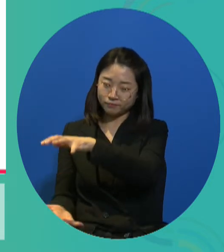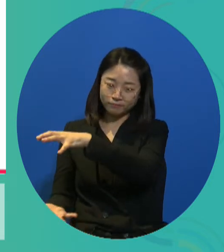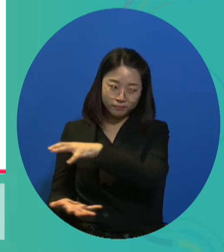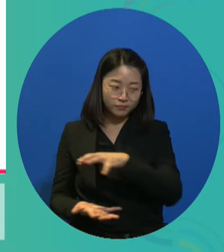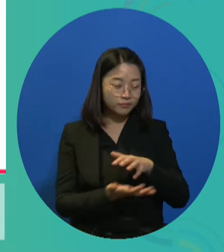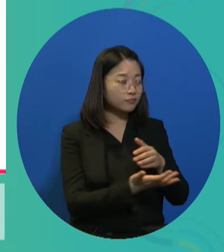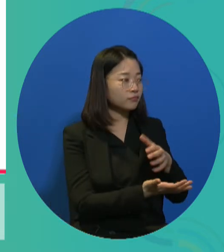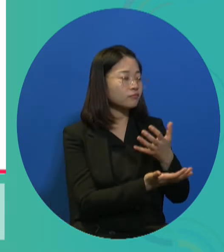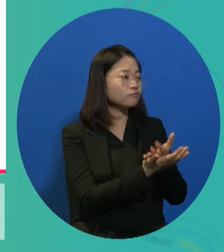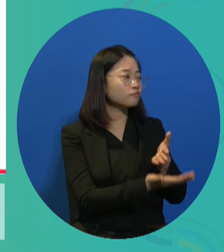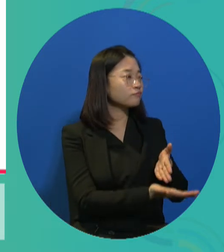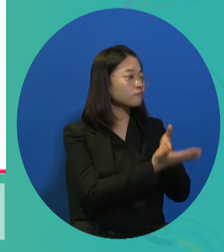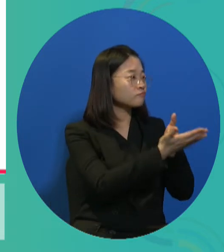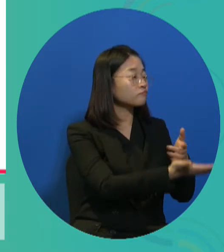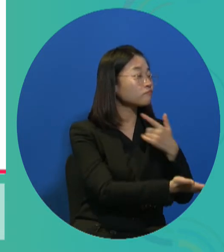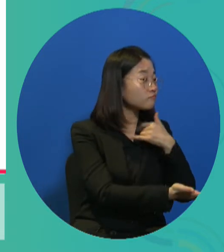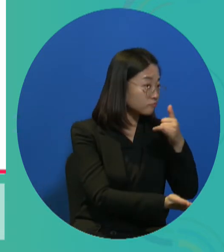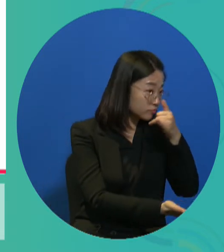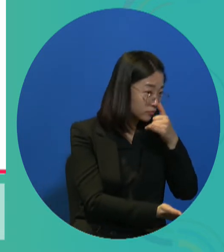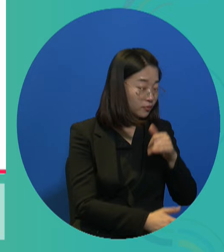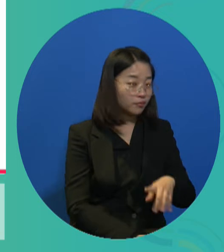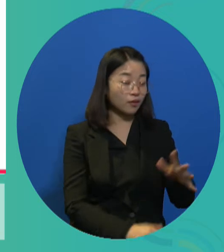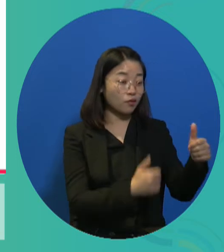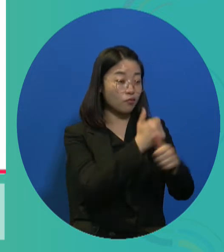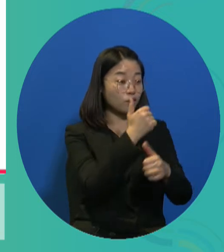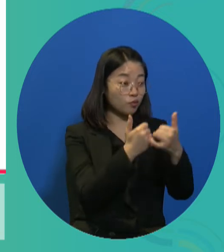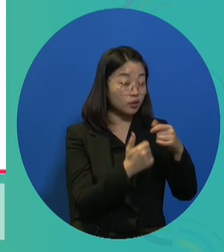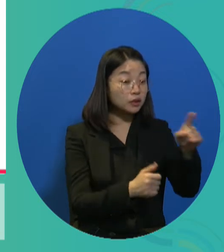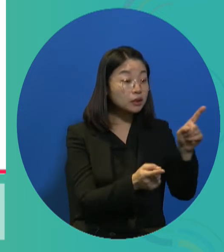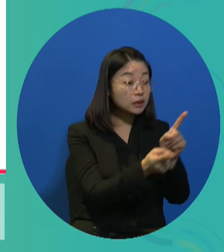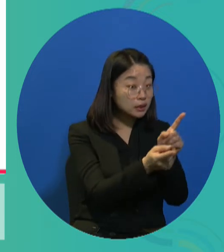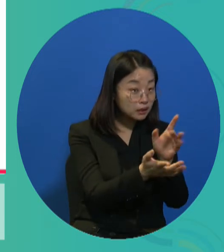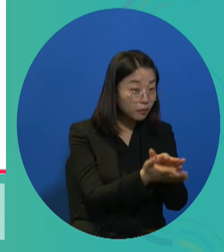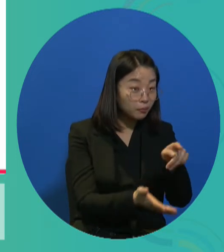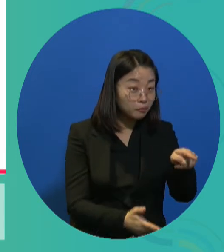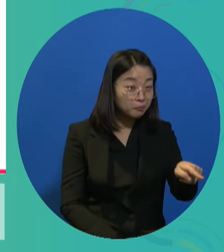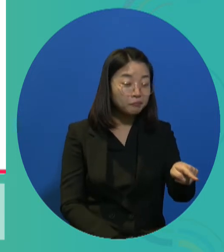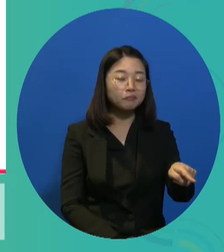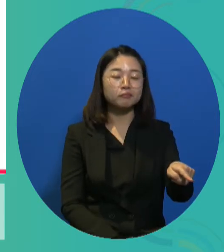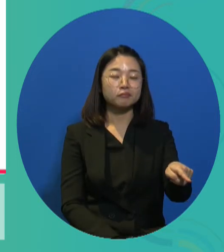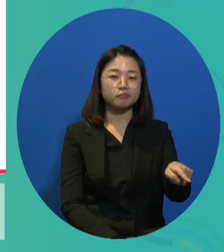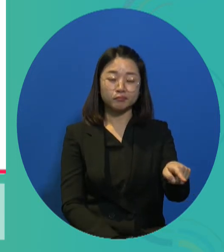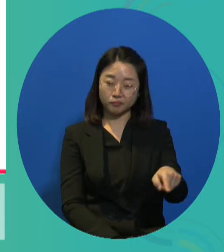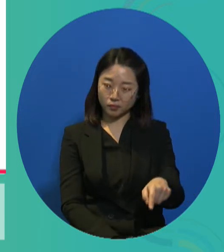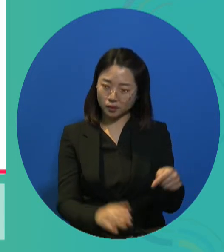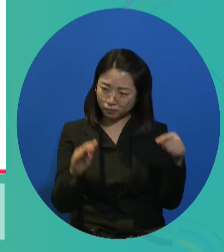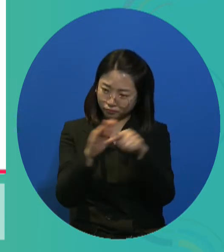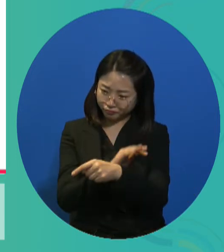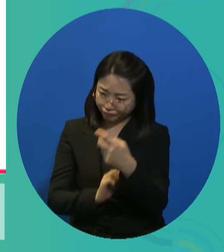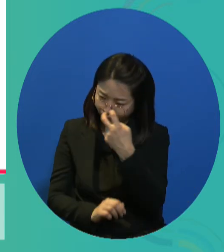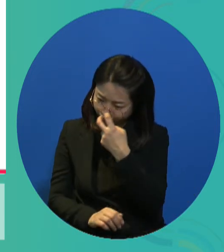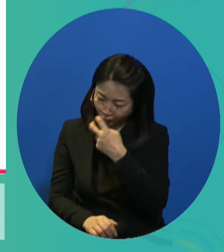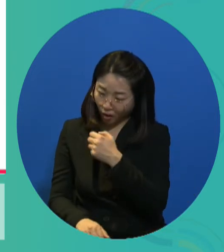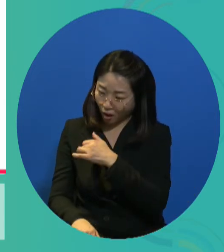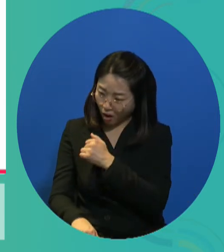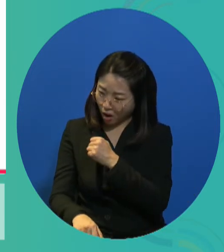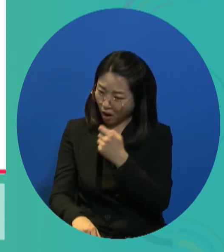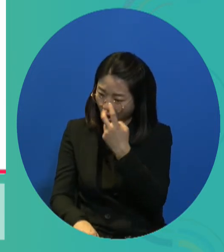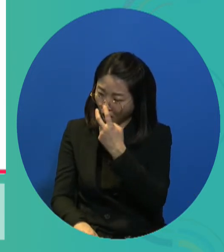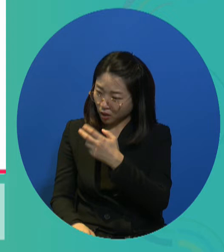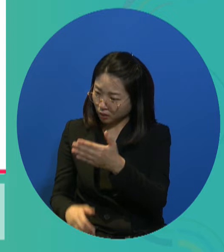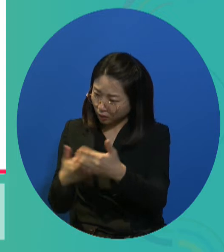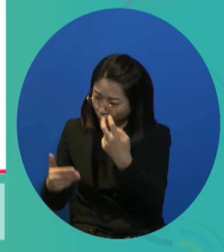committee to initiate an inquiry. Like this, certain organizations may provide reliable information to the